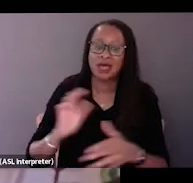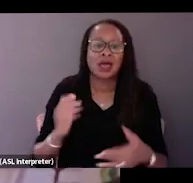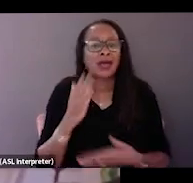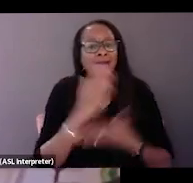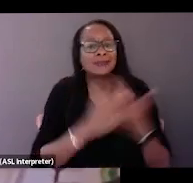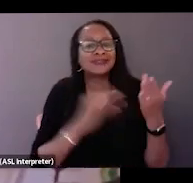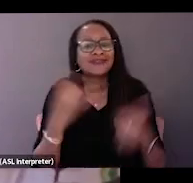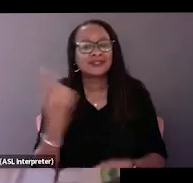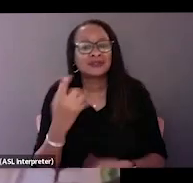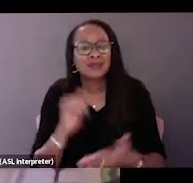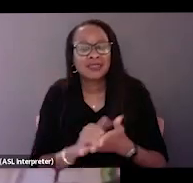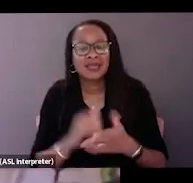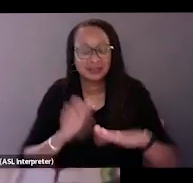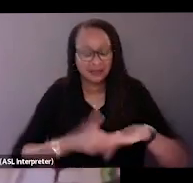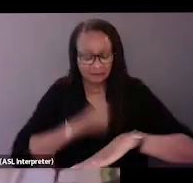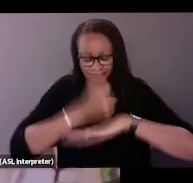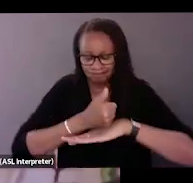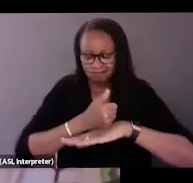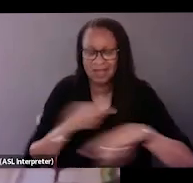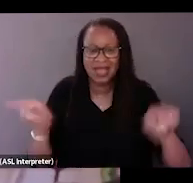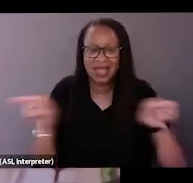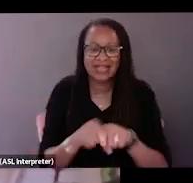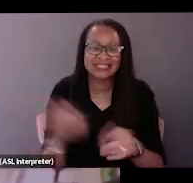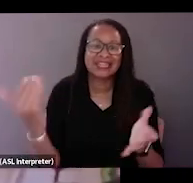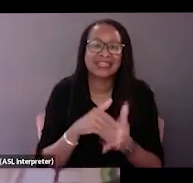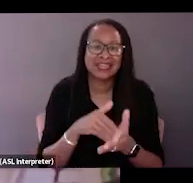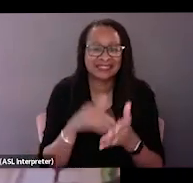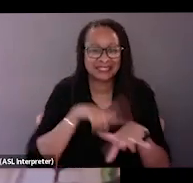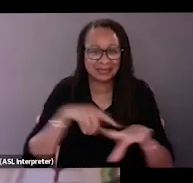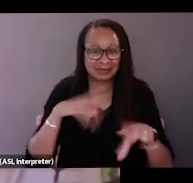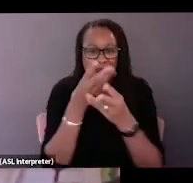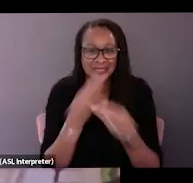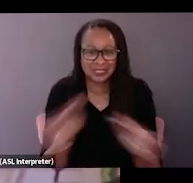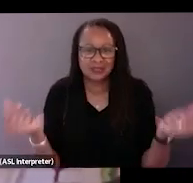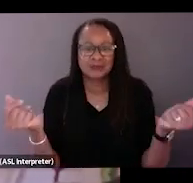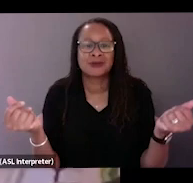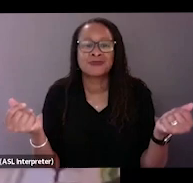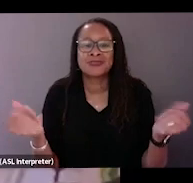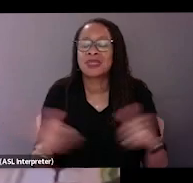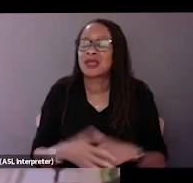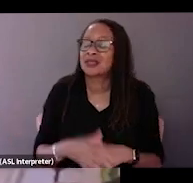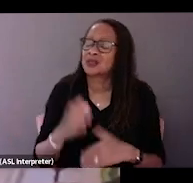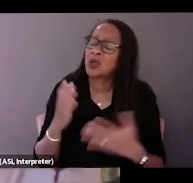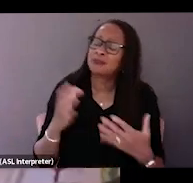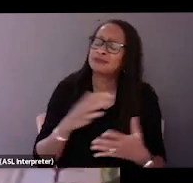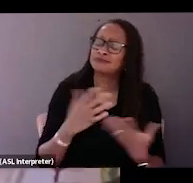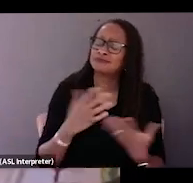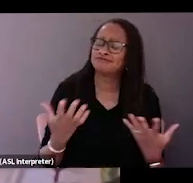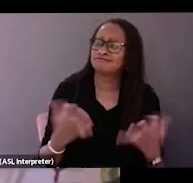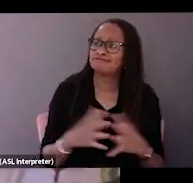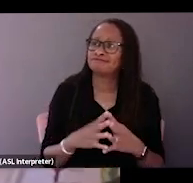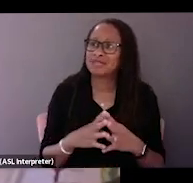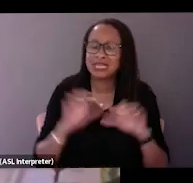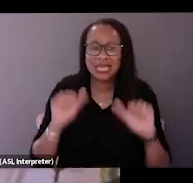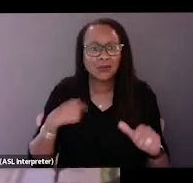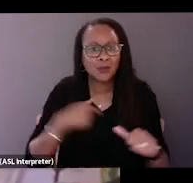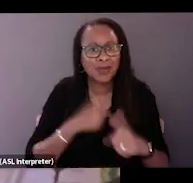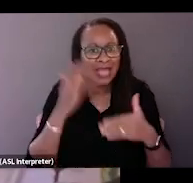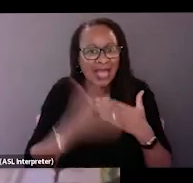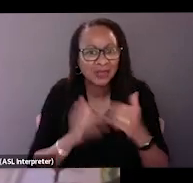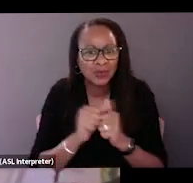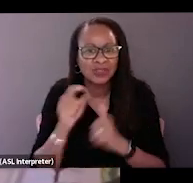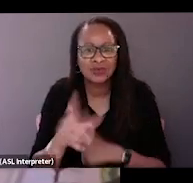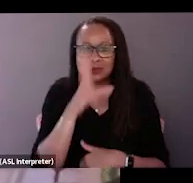of something that's forming as it's, again, disappearing. And I wonder if we could just end with you saying a little bit about